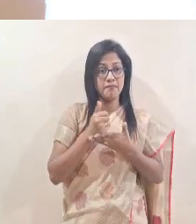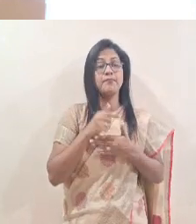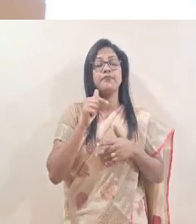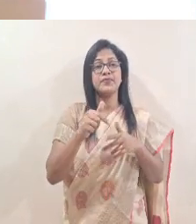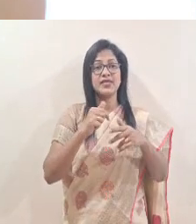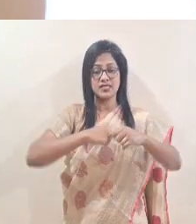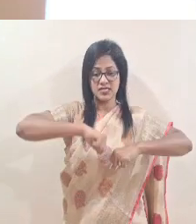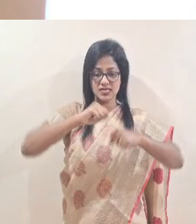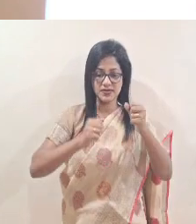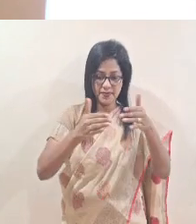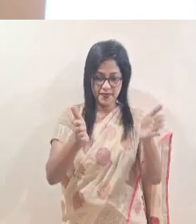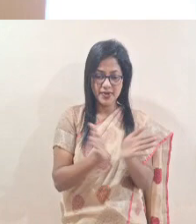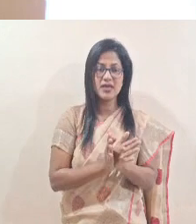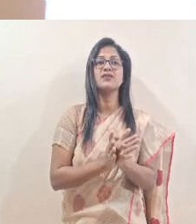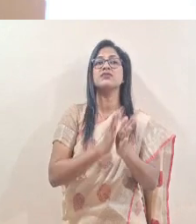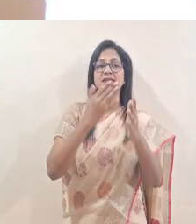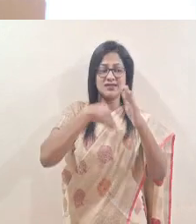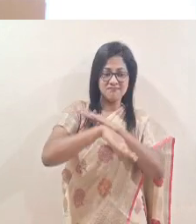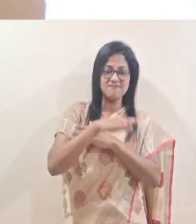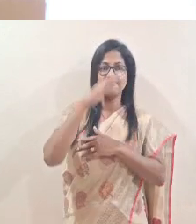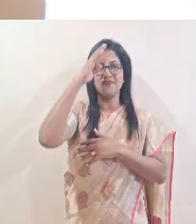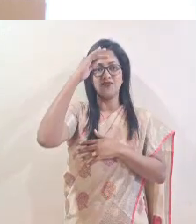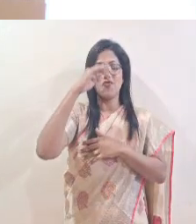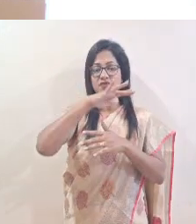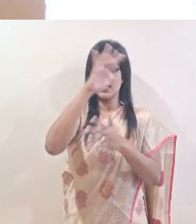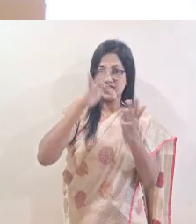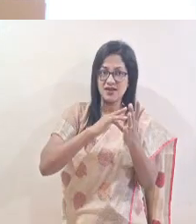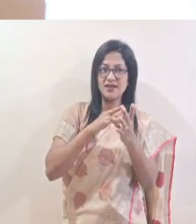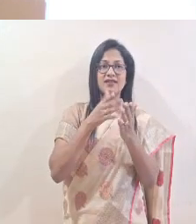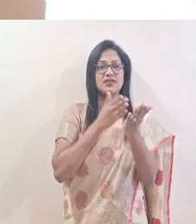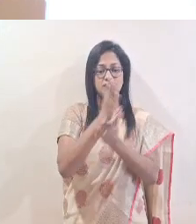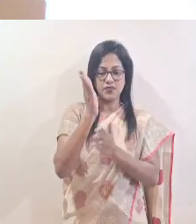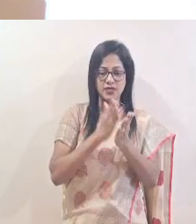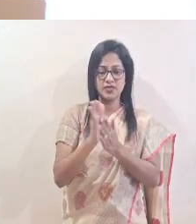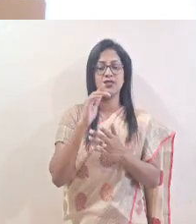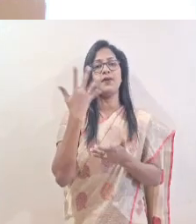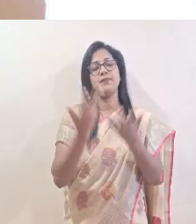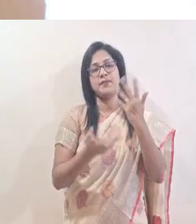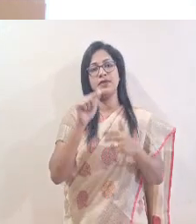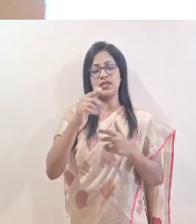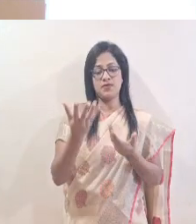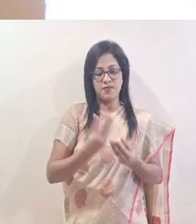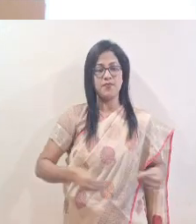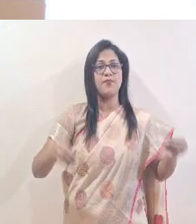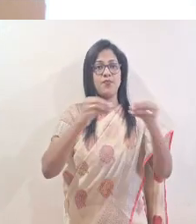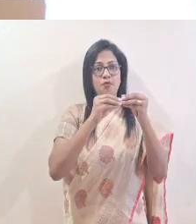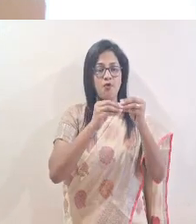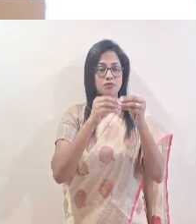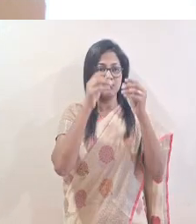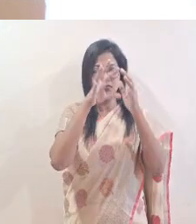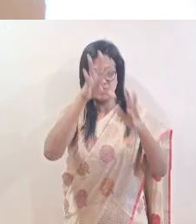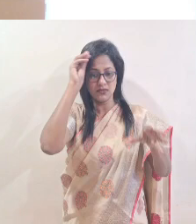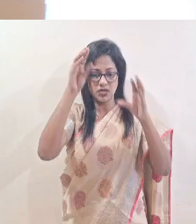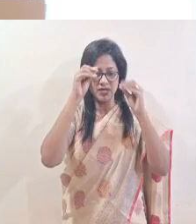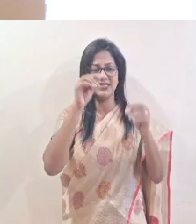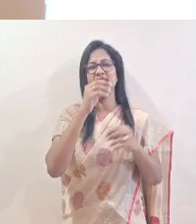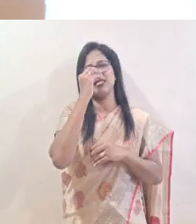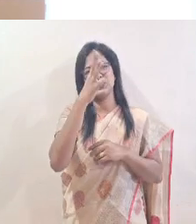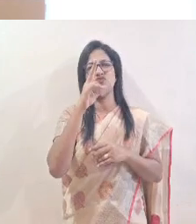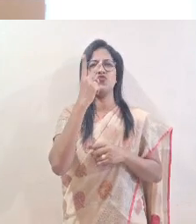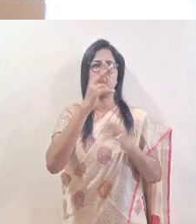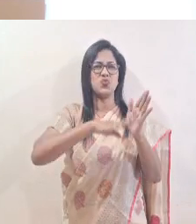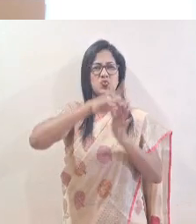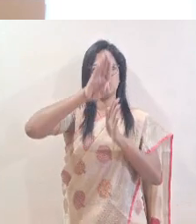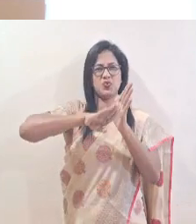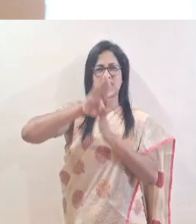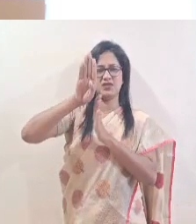that, say, space syntax indices or other indices related to centrality measures or other indices can be further explored instead of just